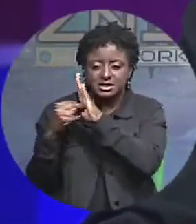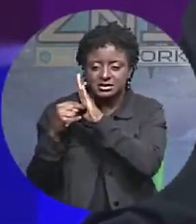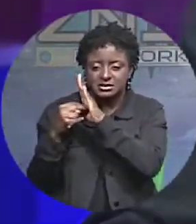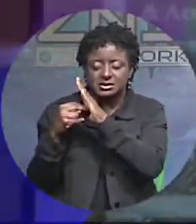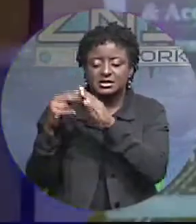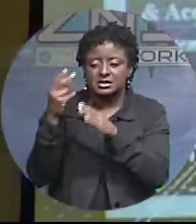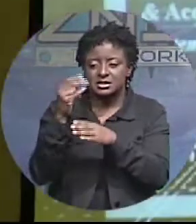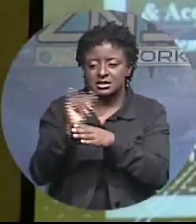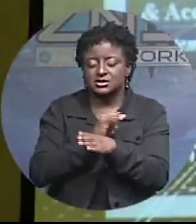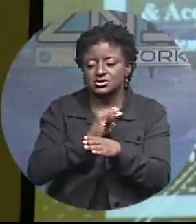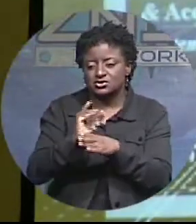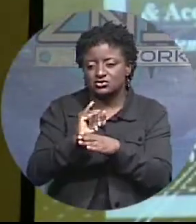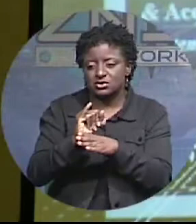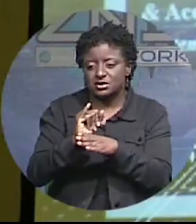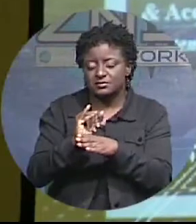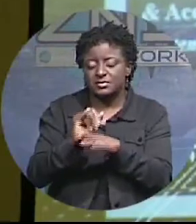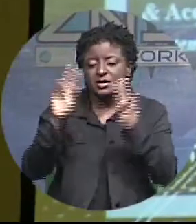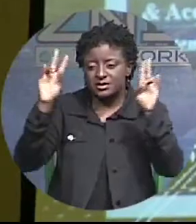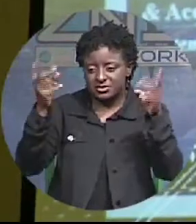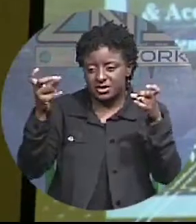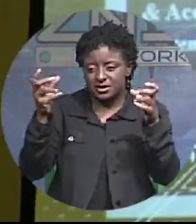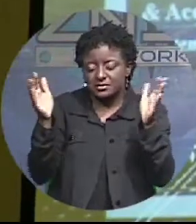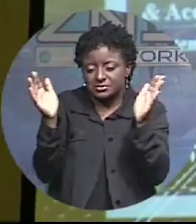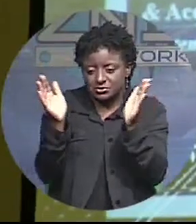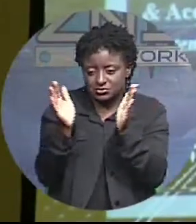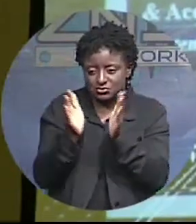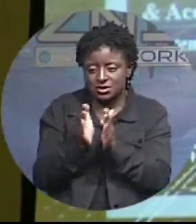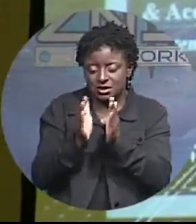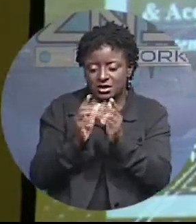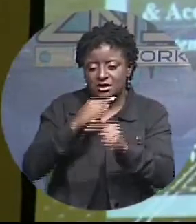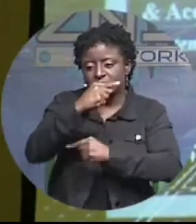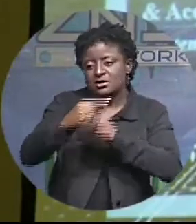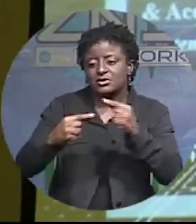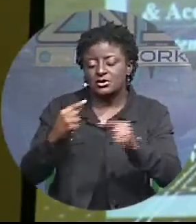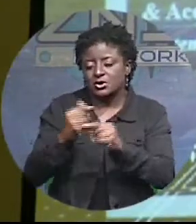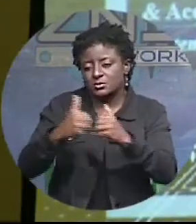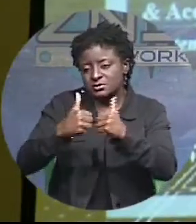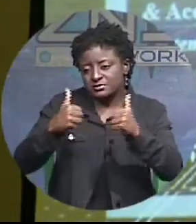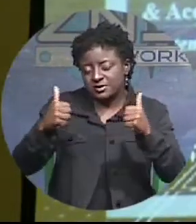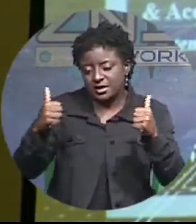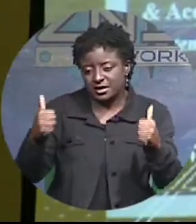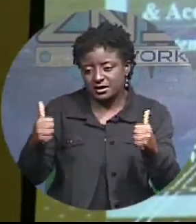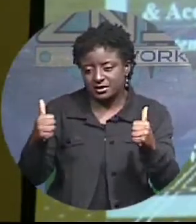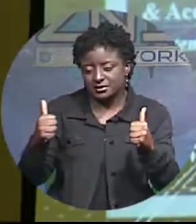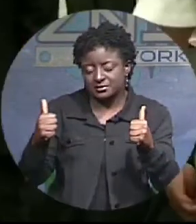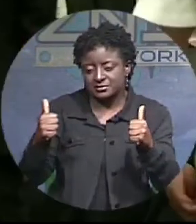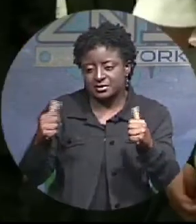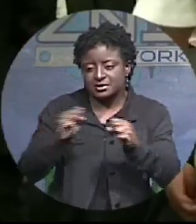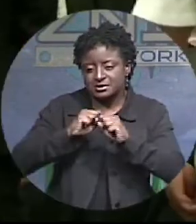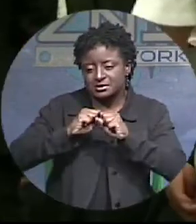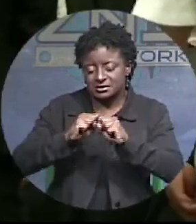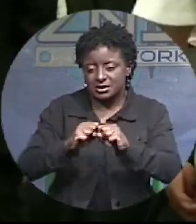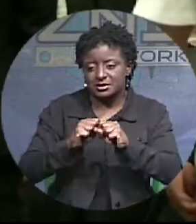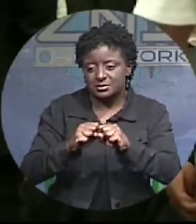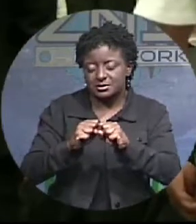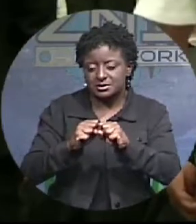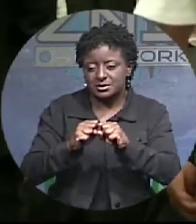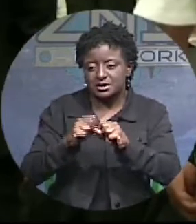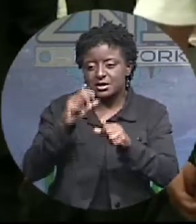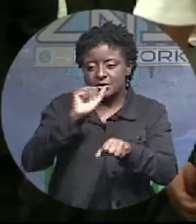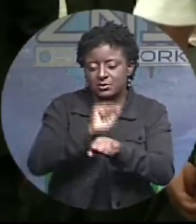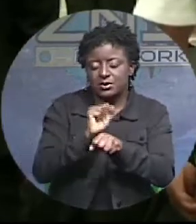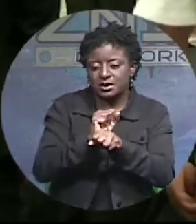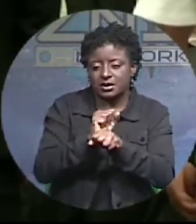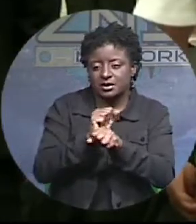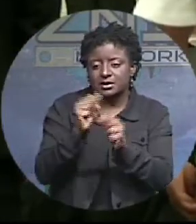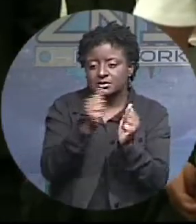Under the theme, Shrinking the Global Divide, Synergy, Service, and Sustainability, the inaugural conference is a partnership between the College of the